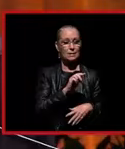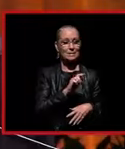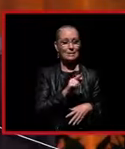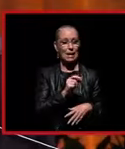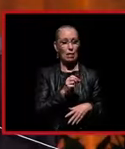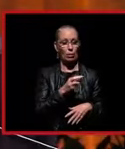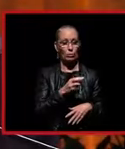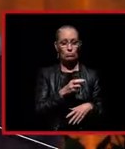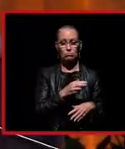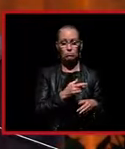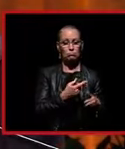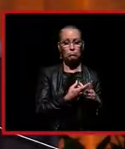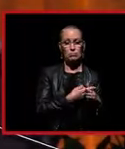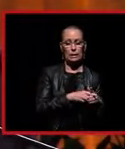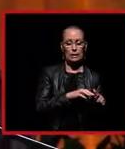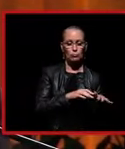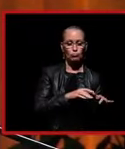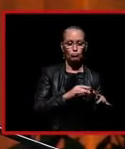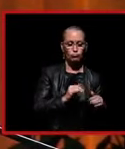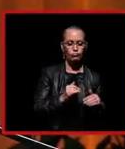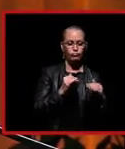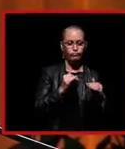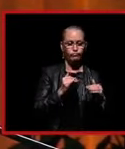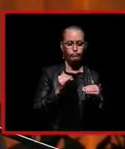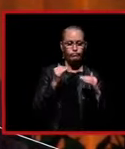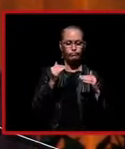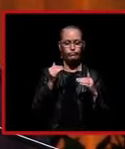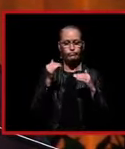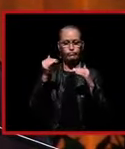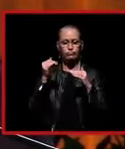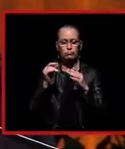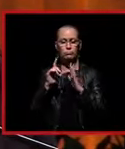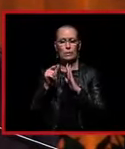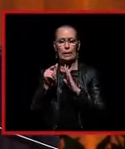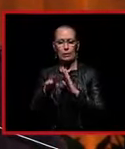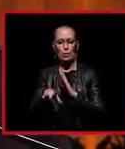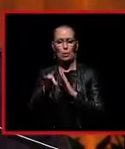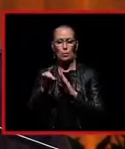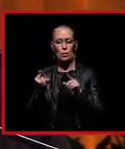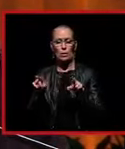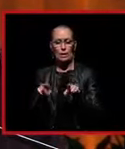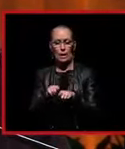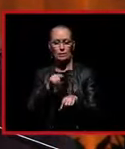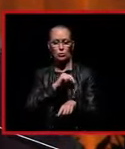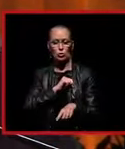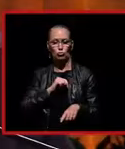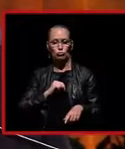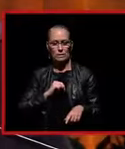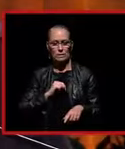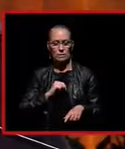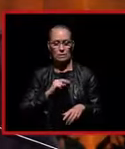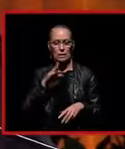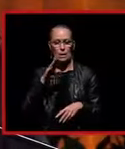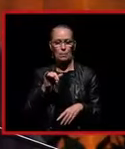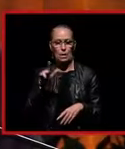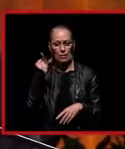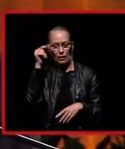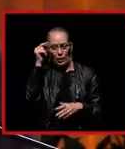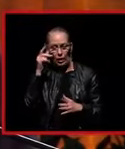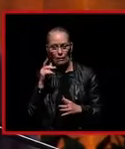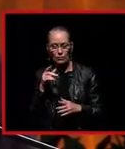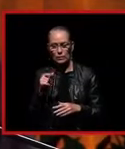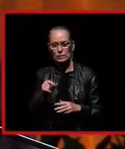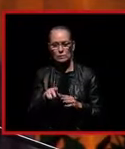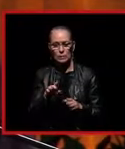ranks. Appointed in 2008 as a trustee by Governor Patrick, Mr. Toledo has twice been elected by the